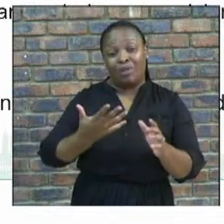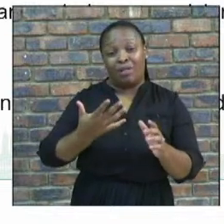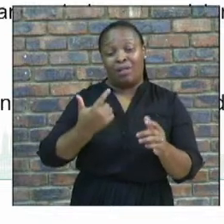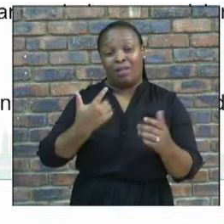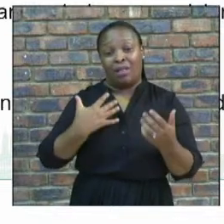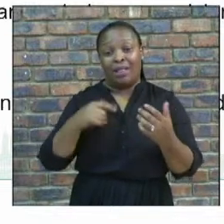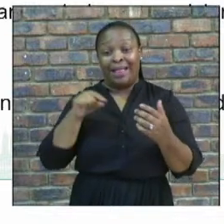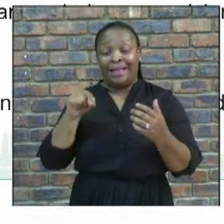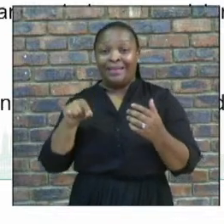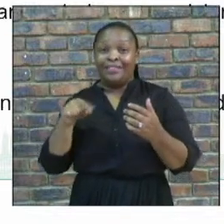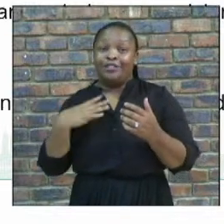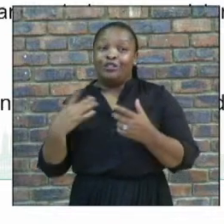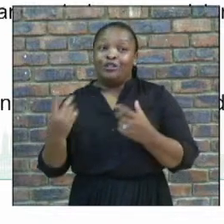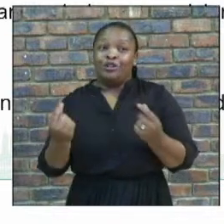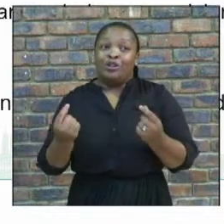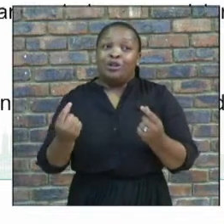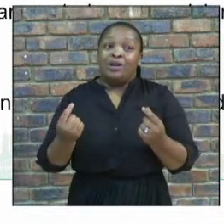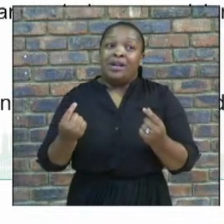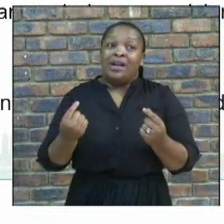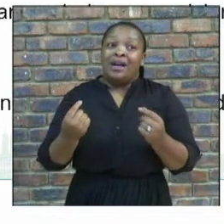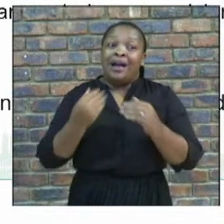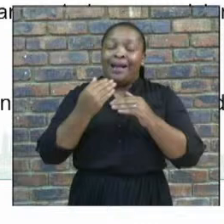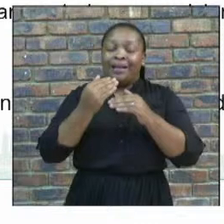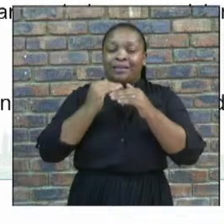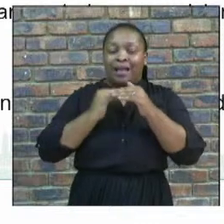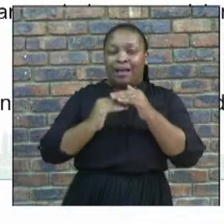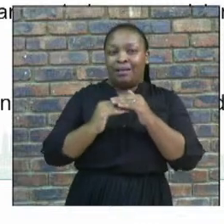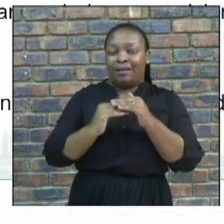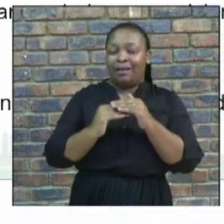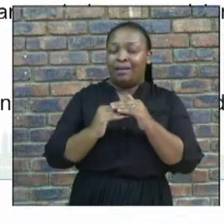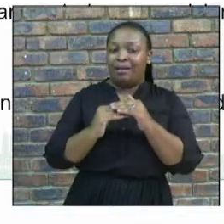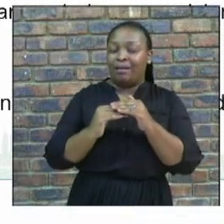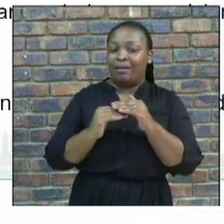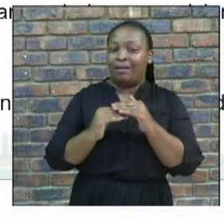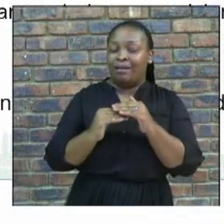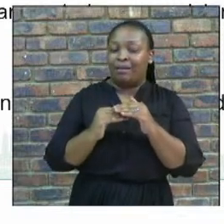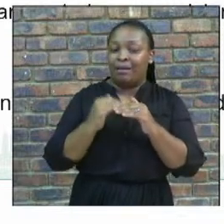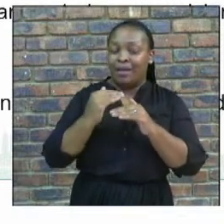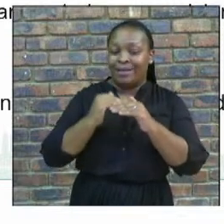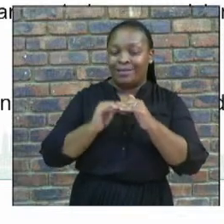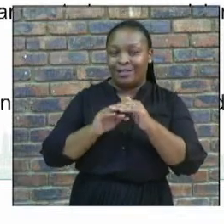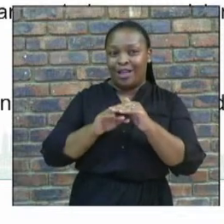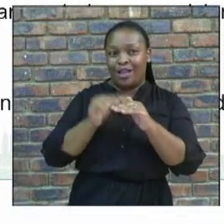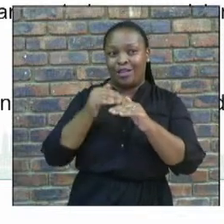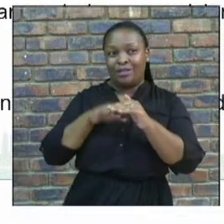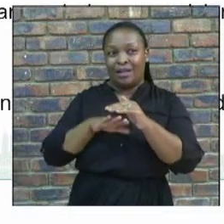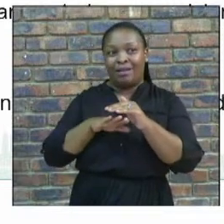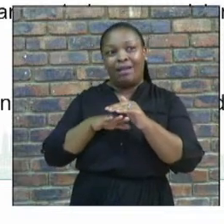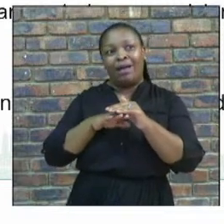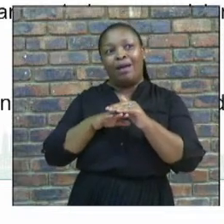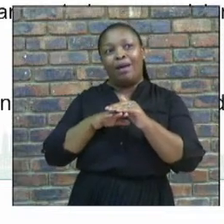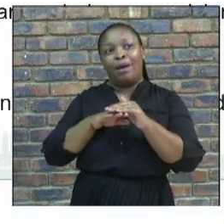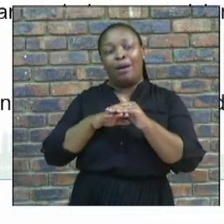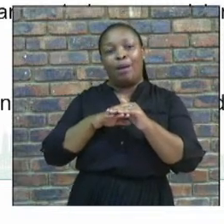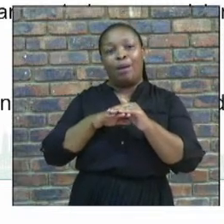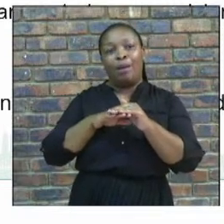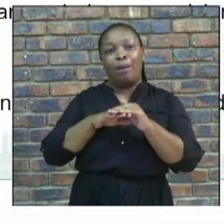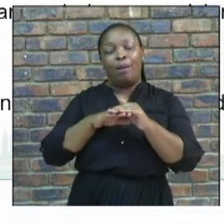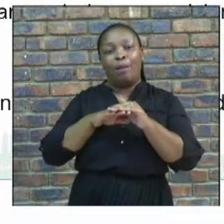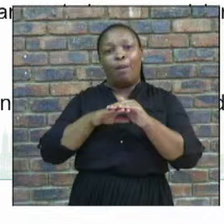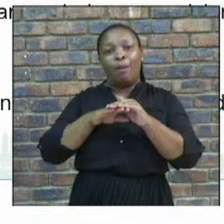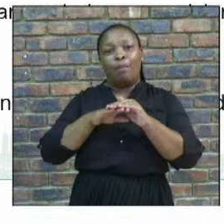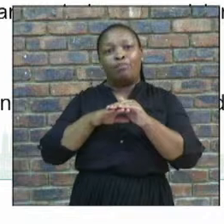is regulated under Chapter 6 of what we call the Mineral and Petroleum Resource